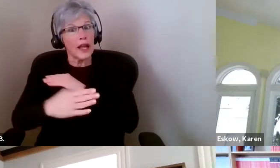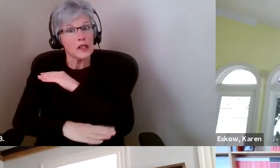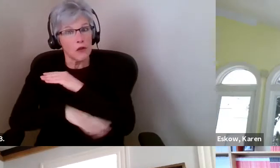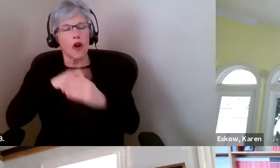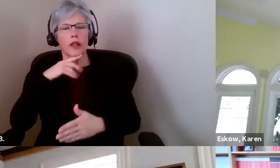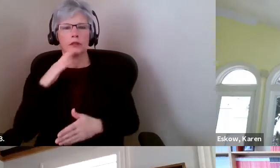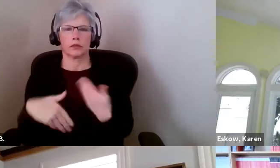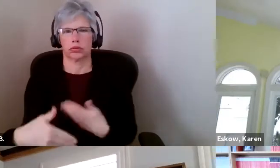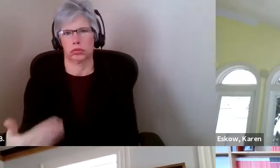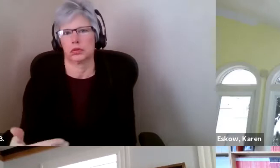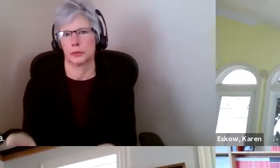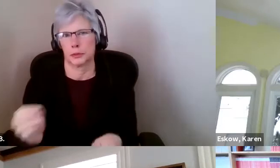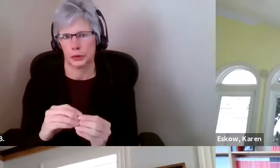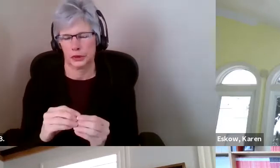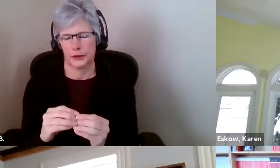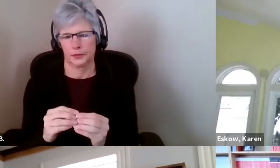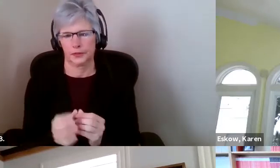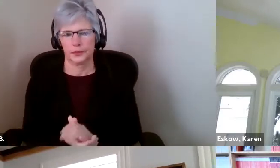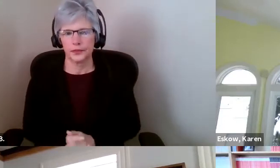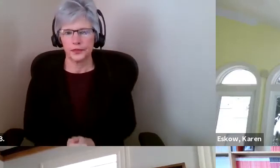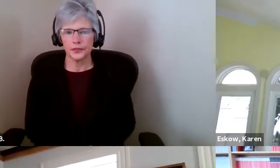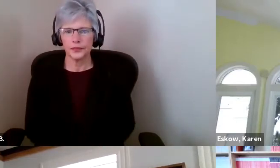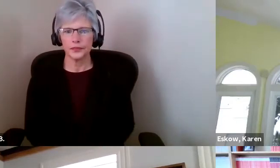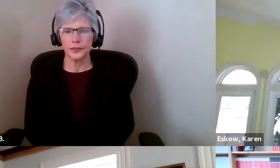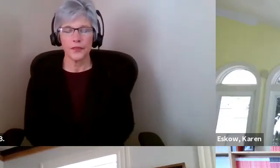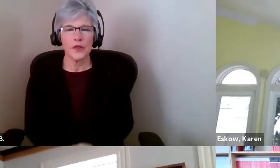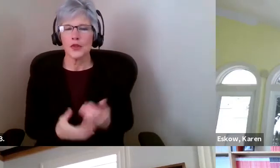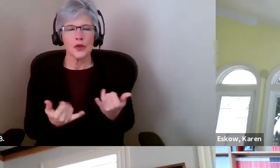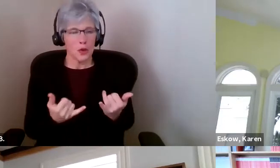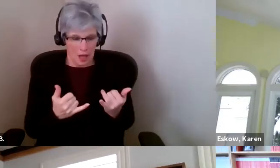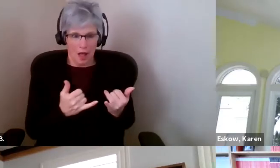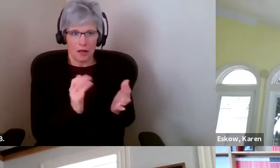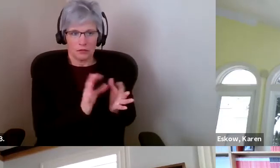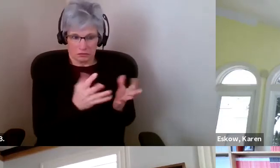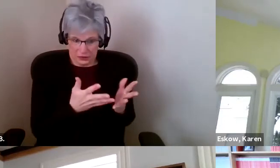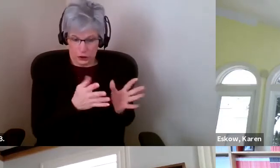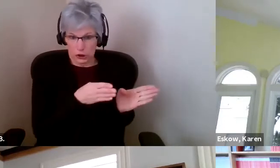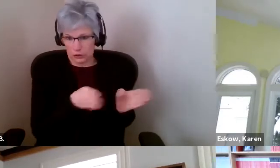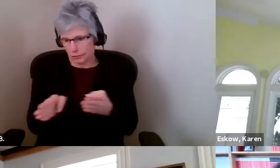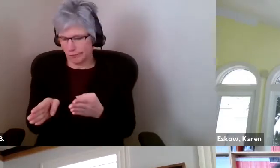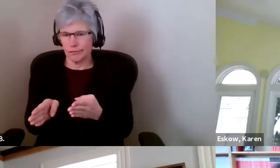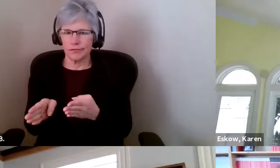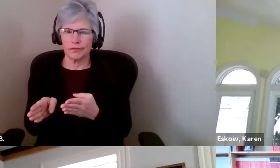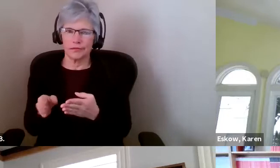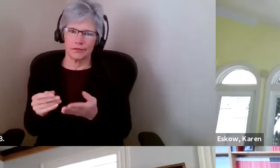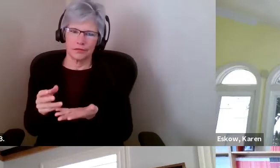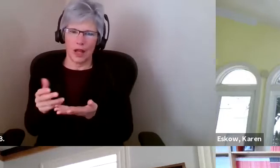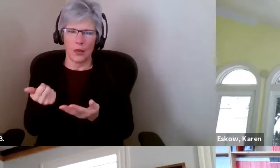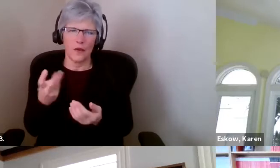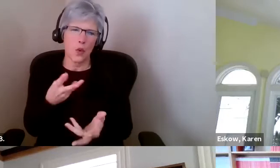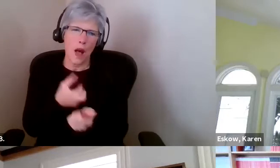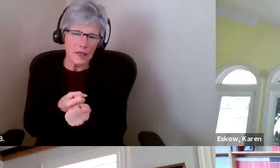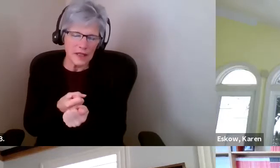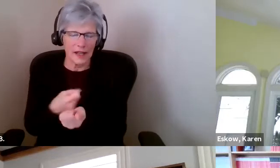I should say now a few, I'll shift gears and give you a few updates and then talk a little bit about the fall and other things. To begin